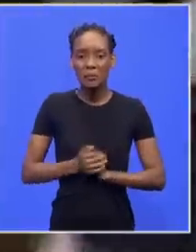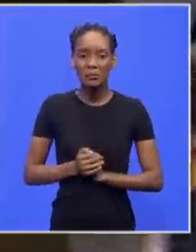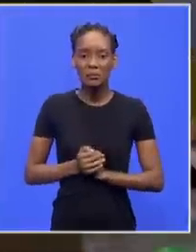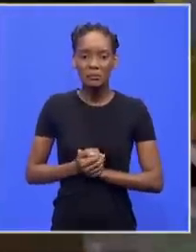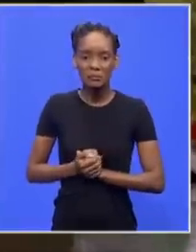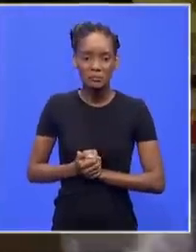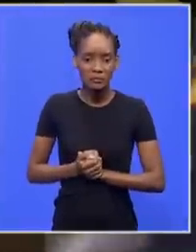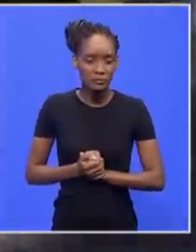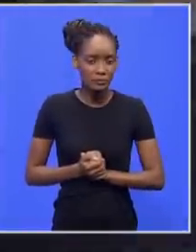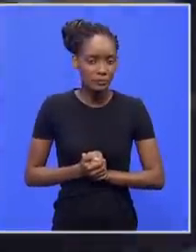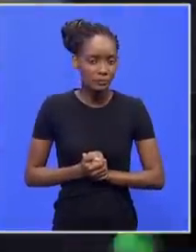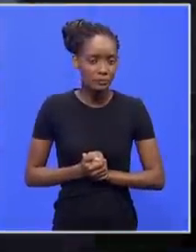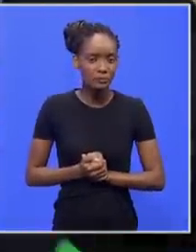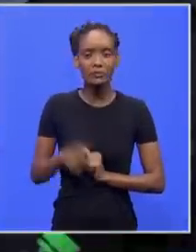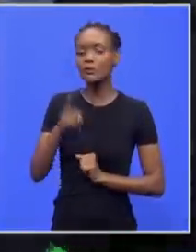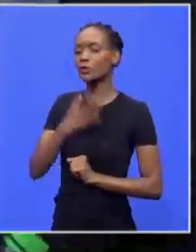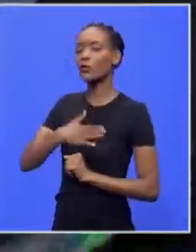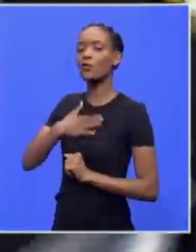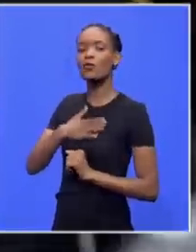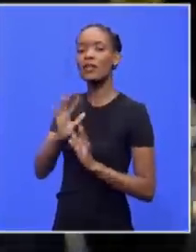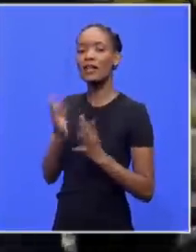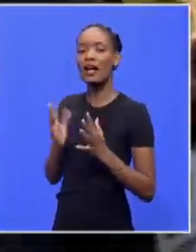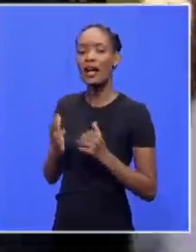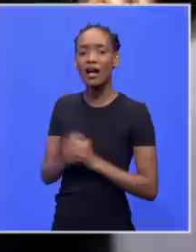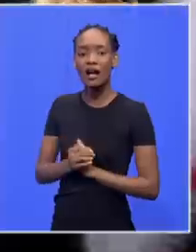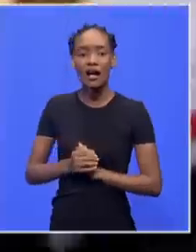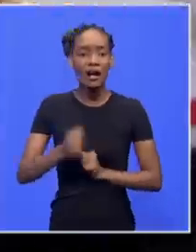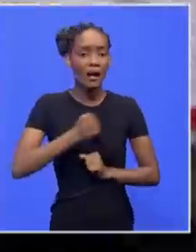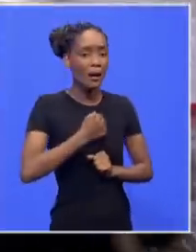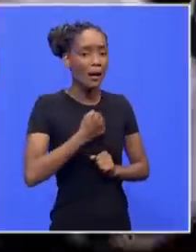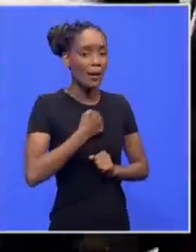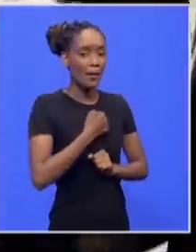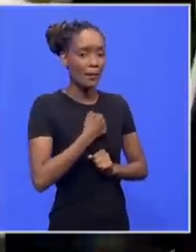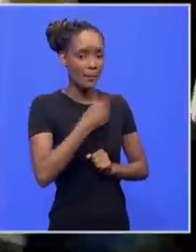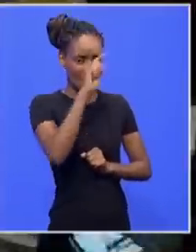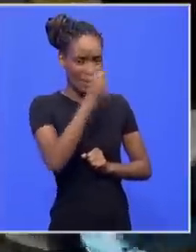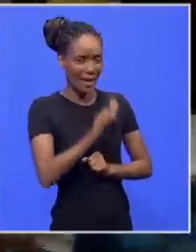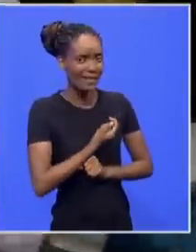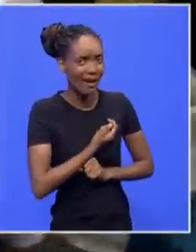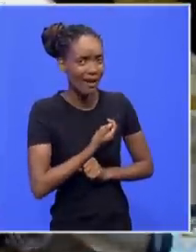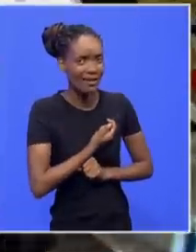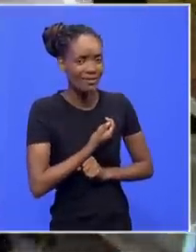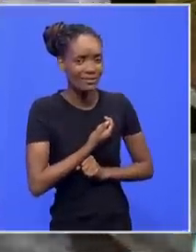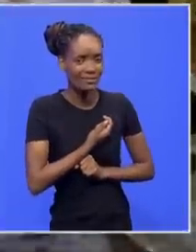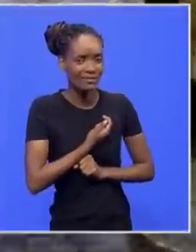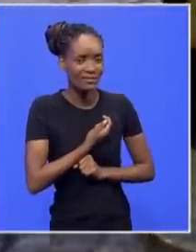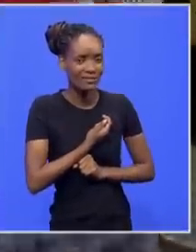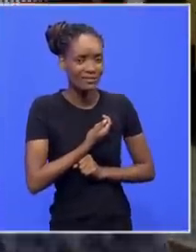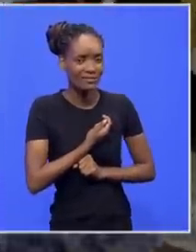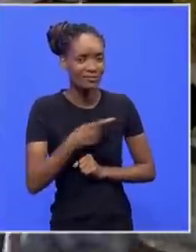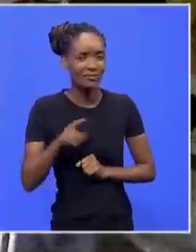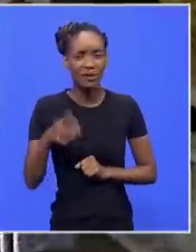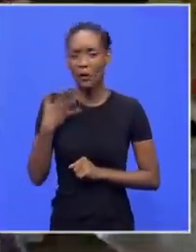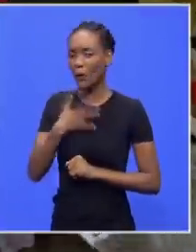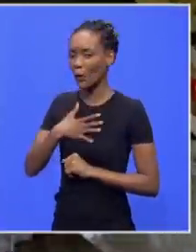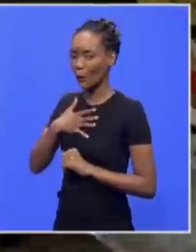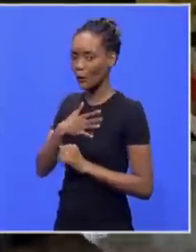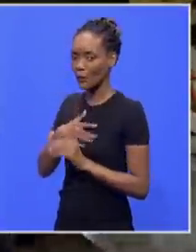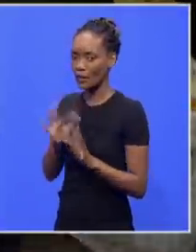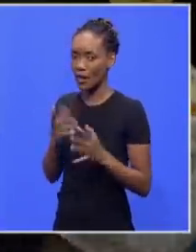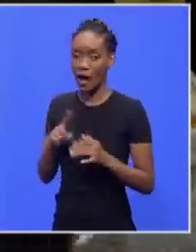please. How are you feeling? My son is collapsed, Banduku. Mama, how are you feeling this morning? I'm not going to